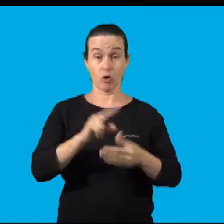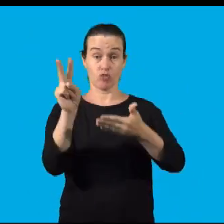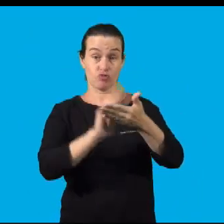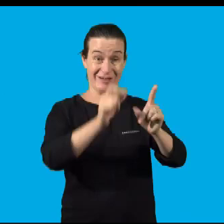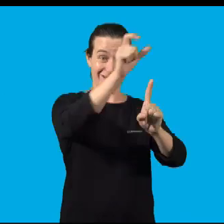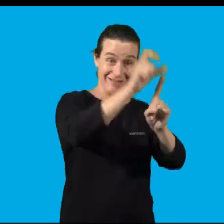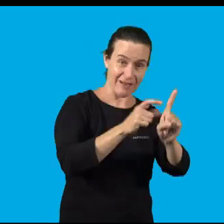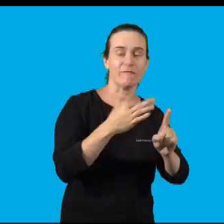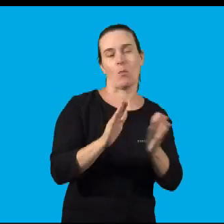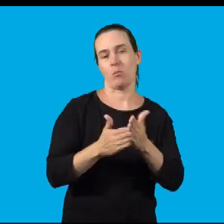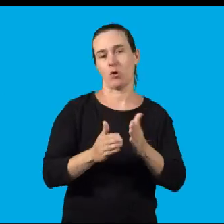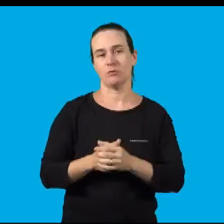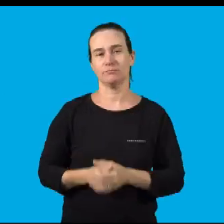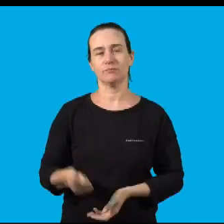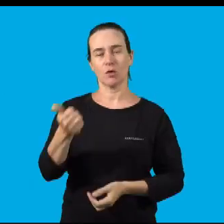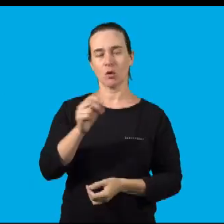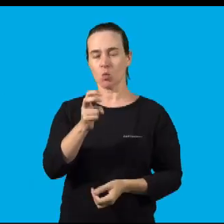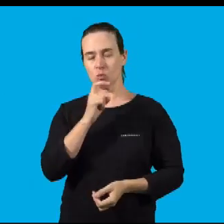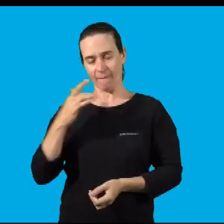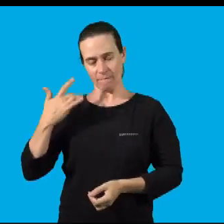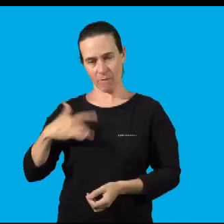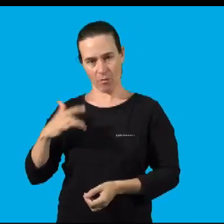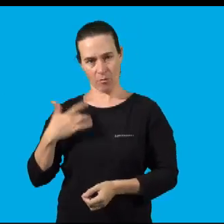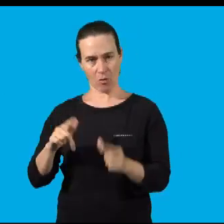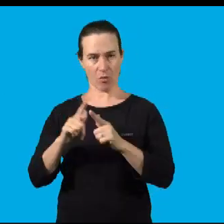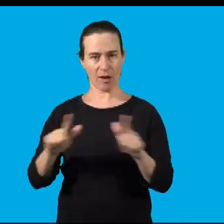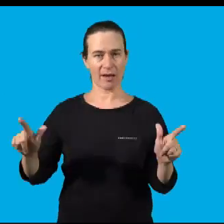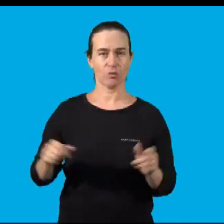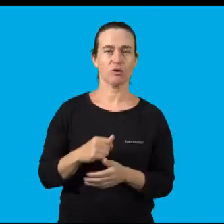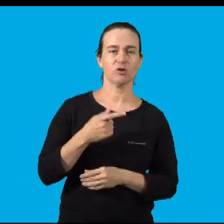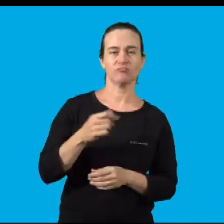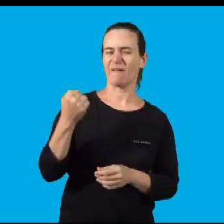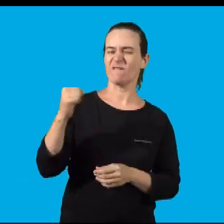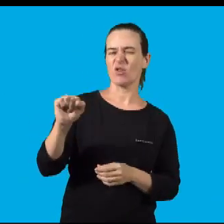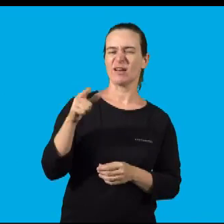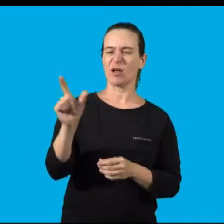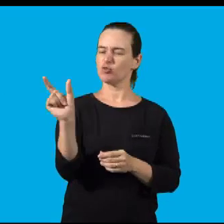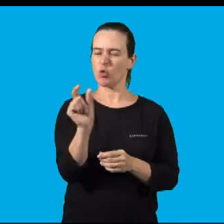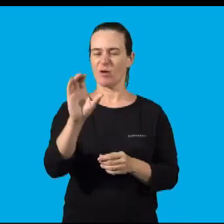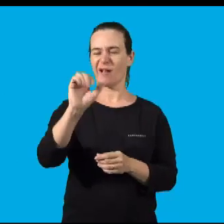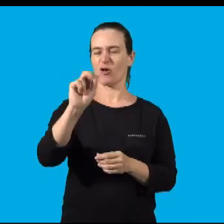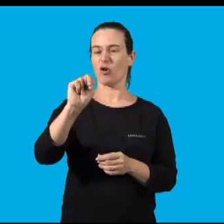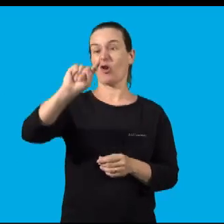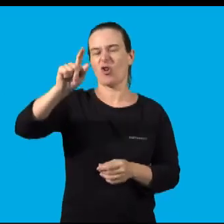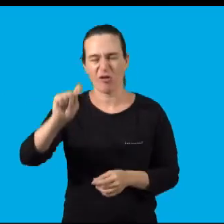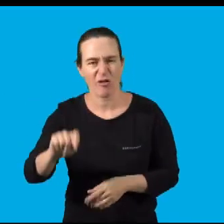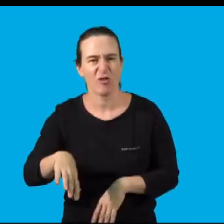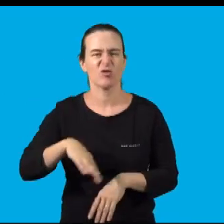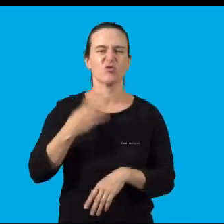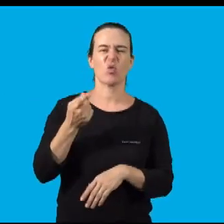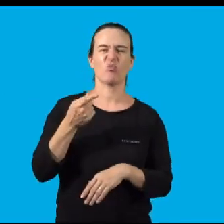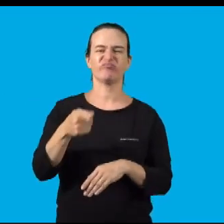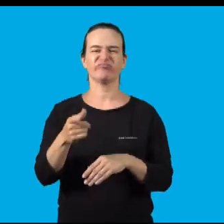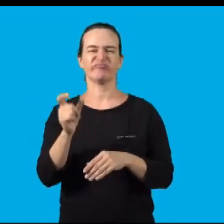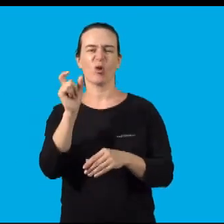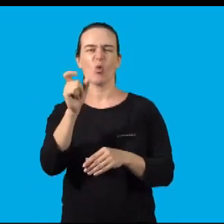novel. Use only formal language. Avoid abbreviations, slang, rhetorical questions,